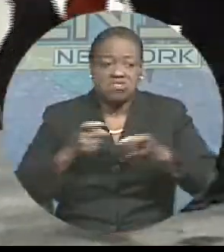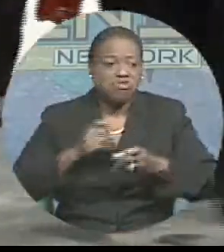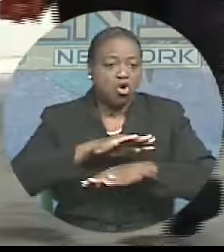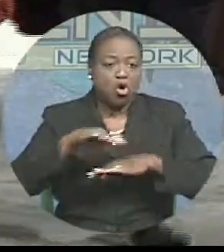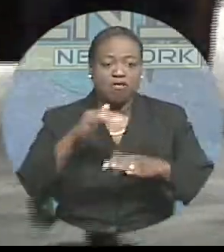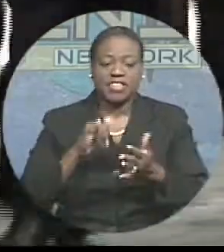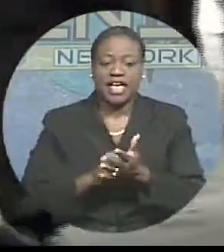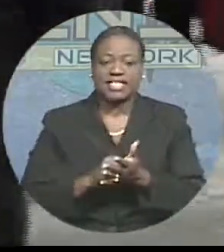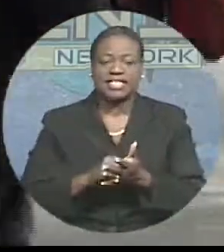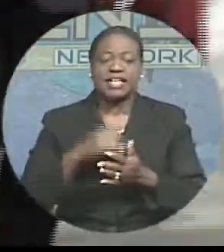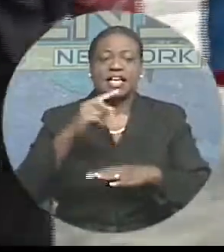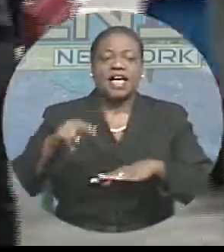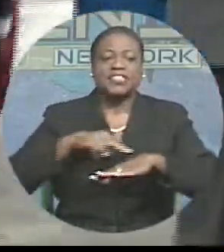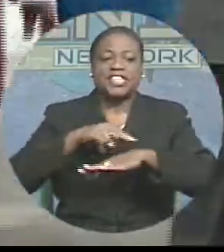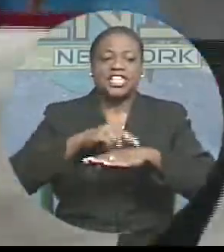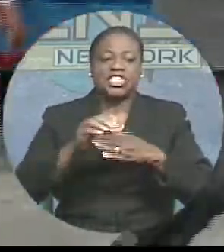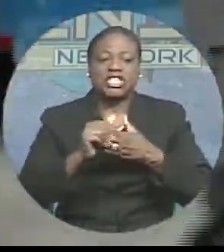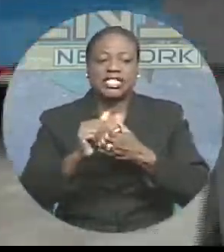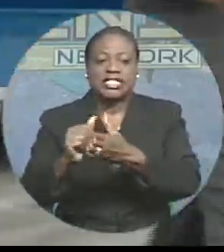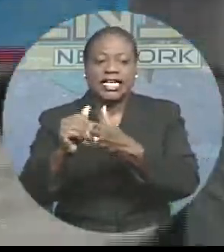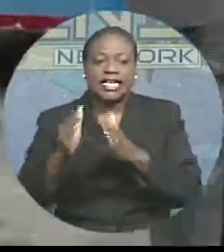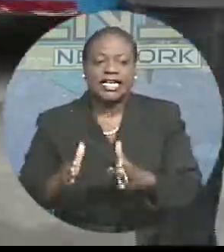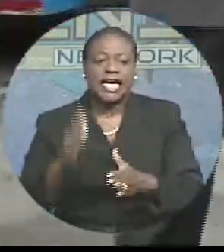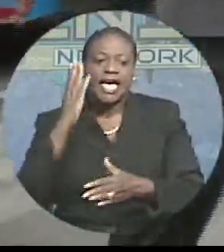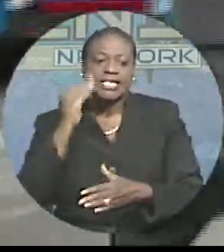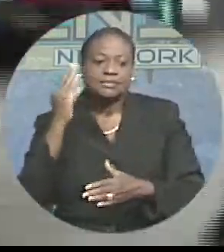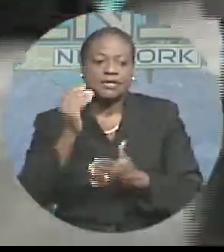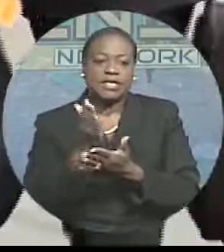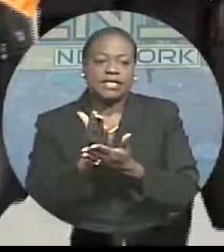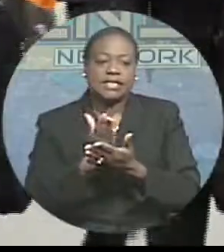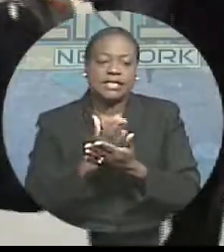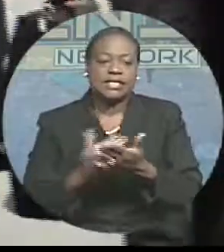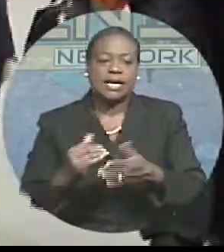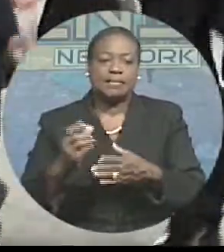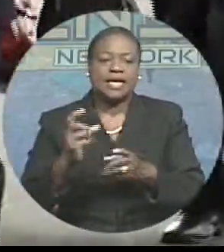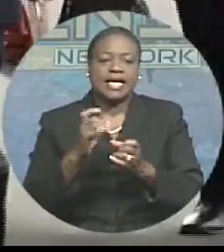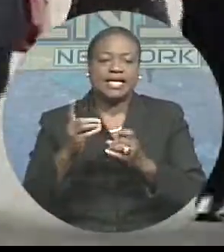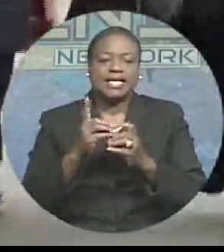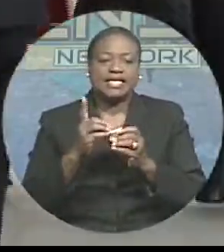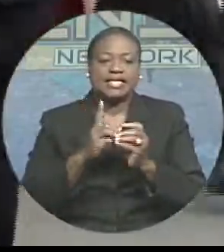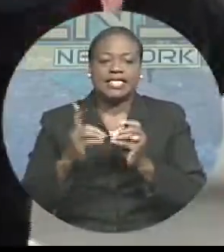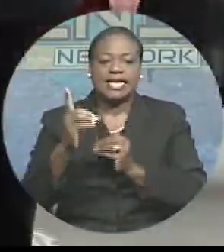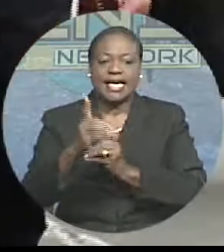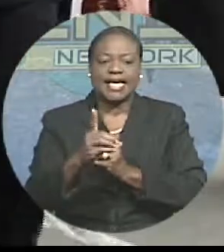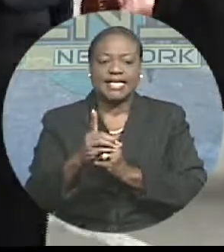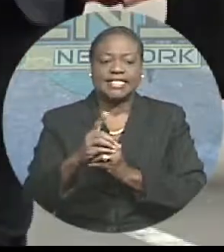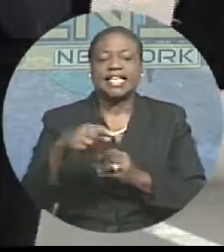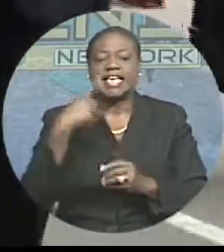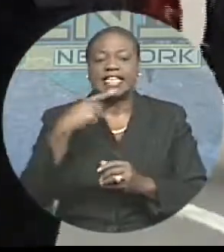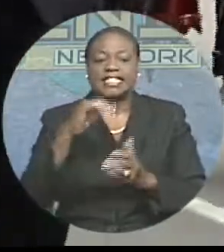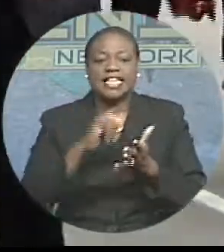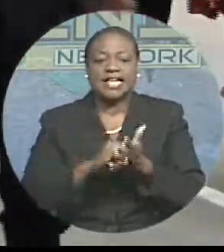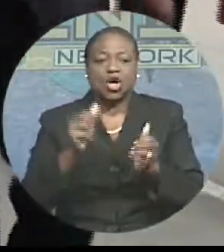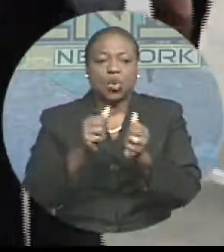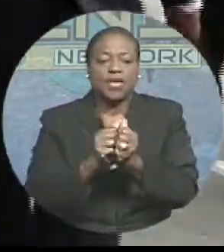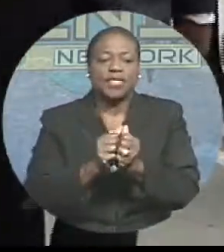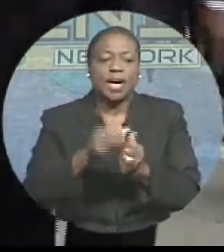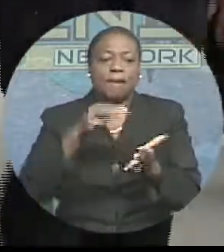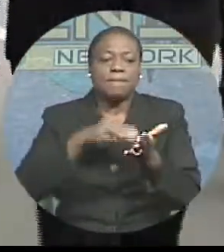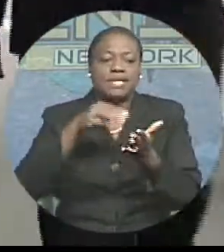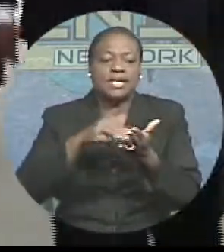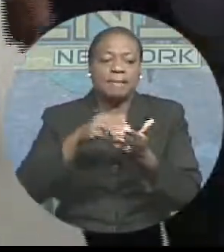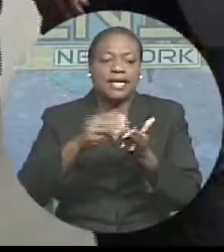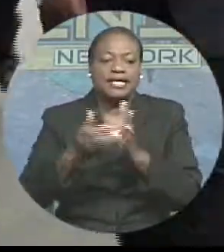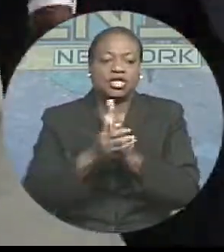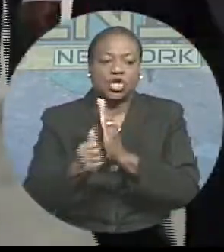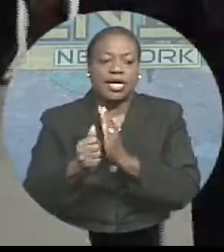And even the nation's leader experienced some delays as a result of the outage. He lamented that with a multi-million-dollar investment